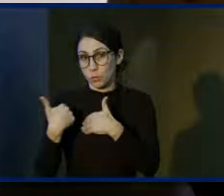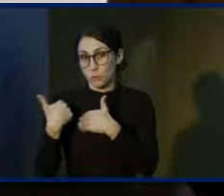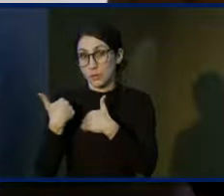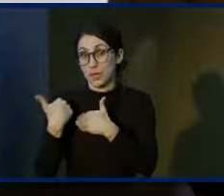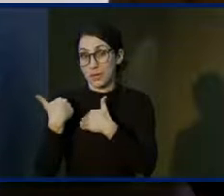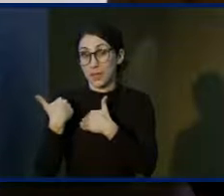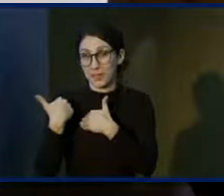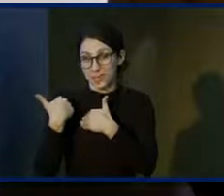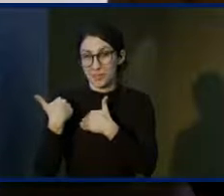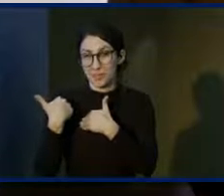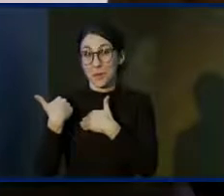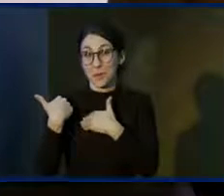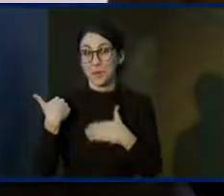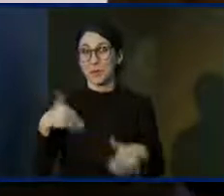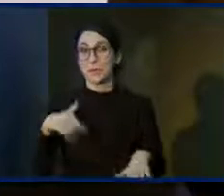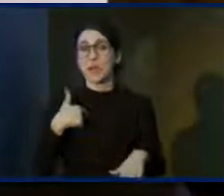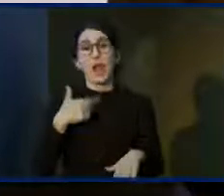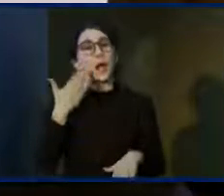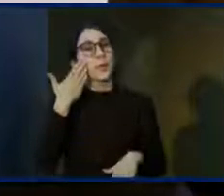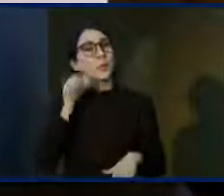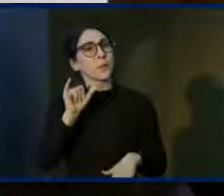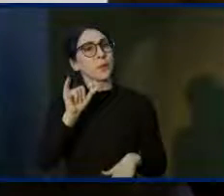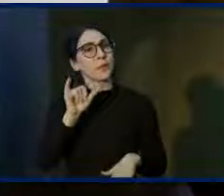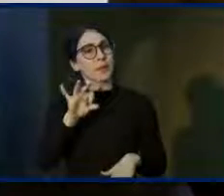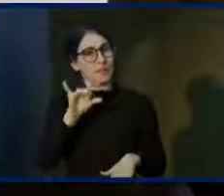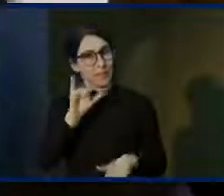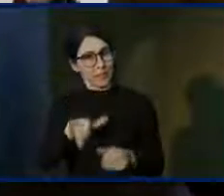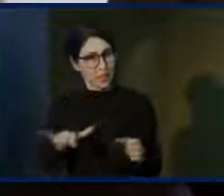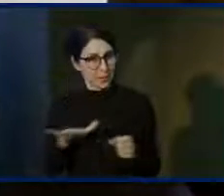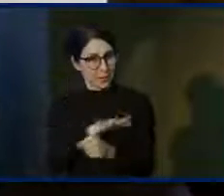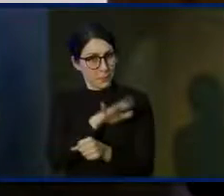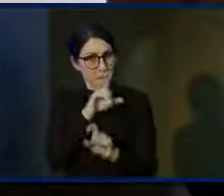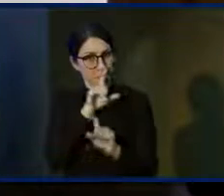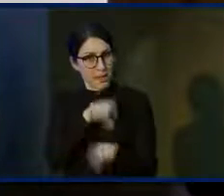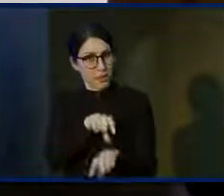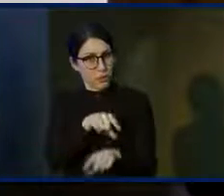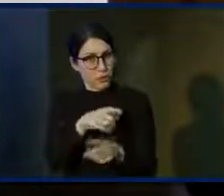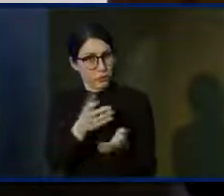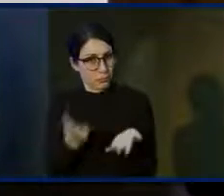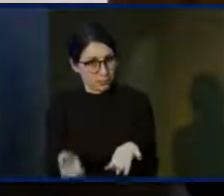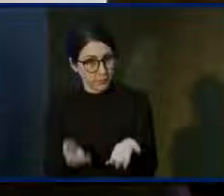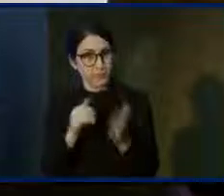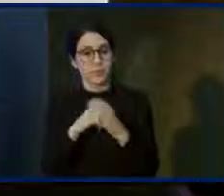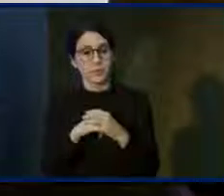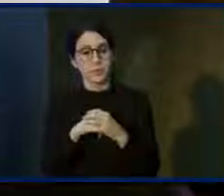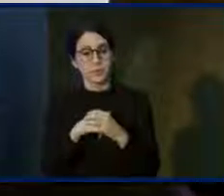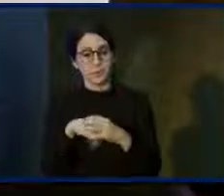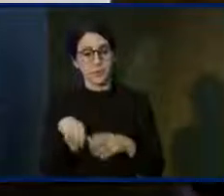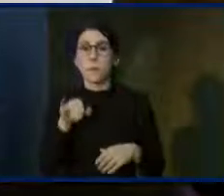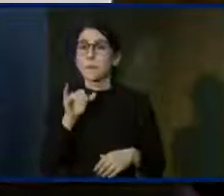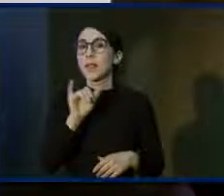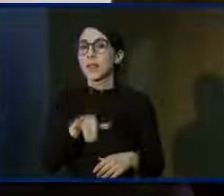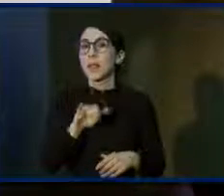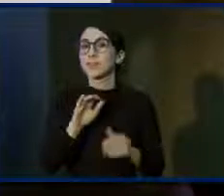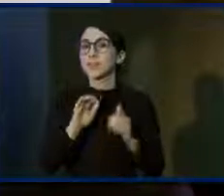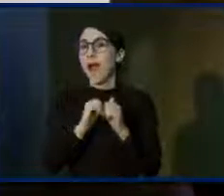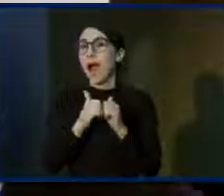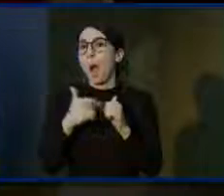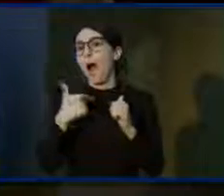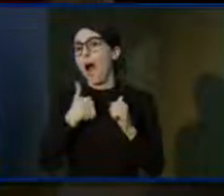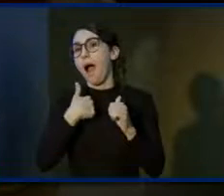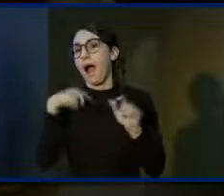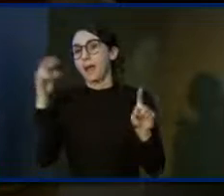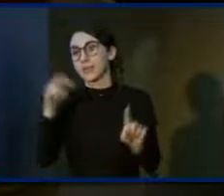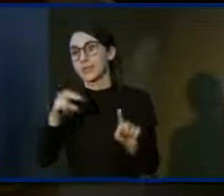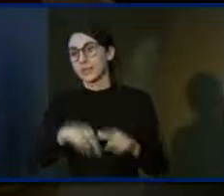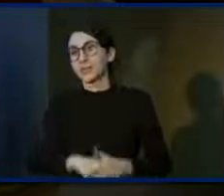So I don't know whether I gave you the complete answer, but anyway, to your question, but that's how I see things. Thank